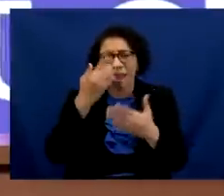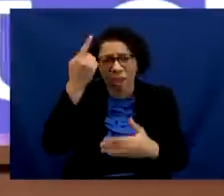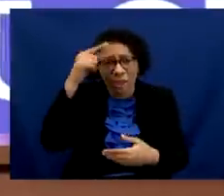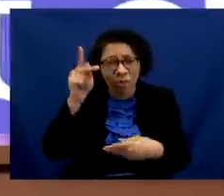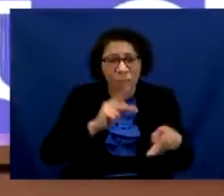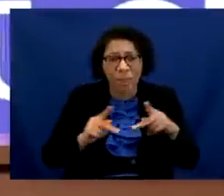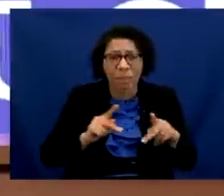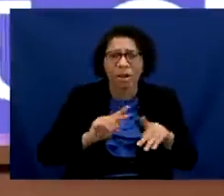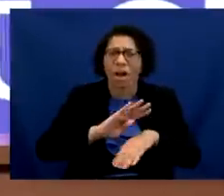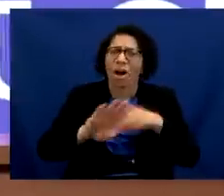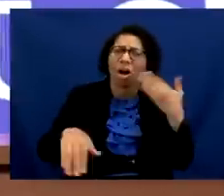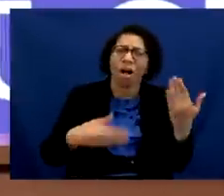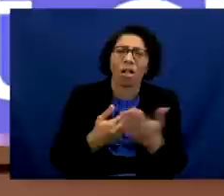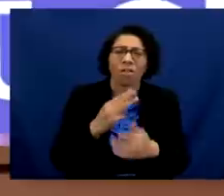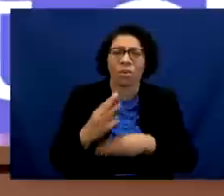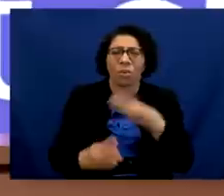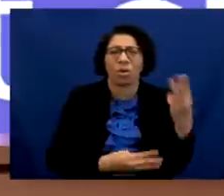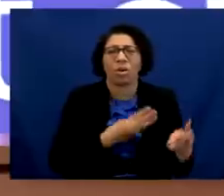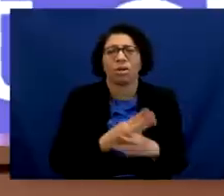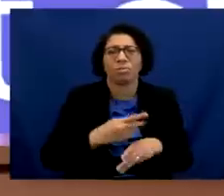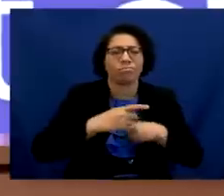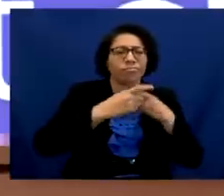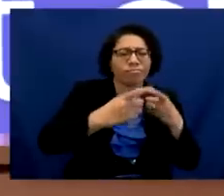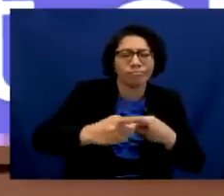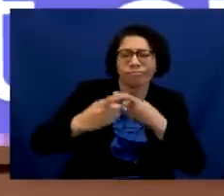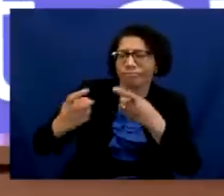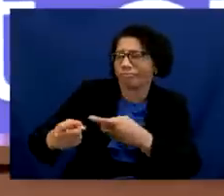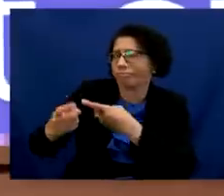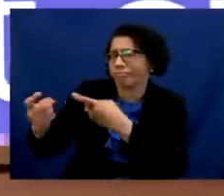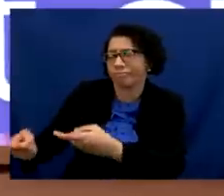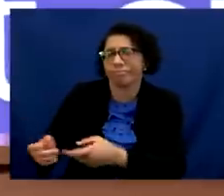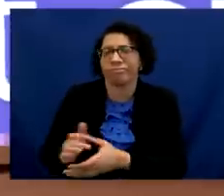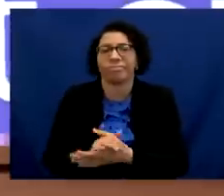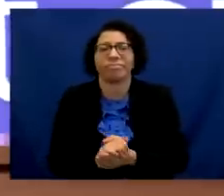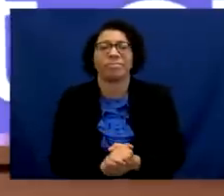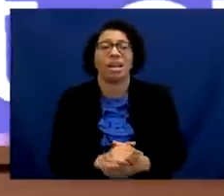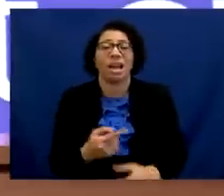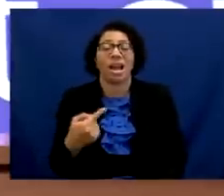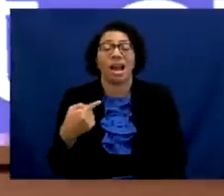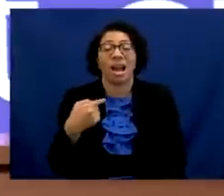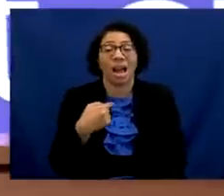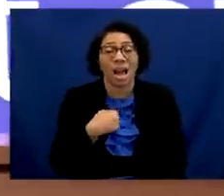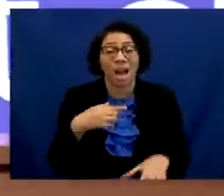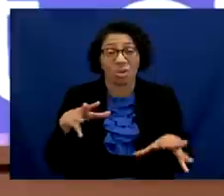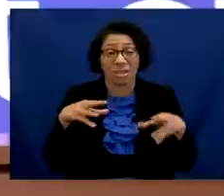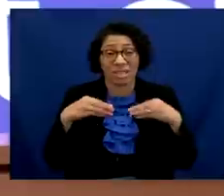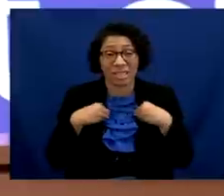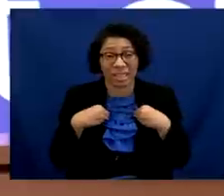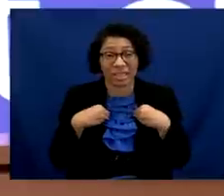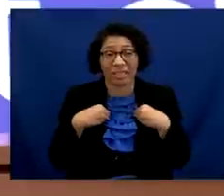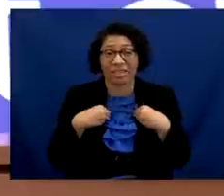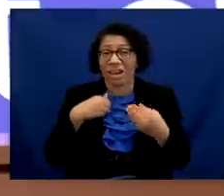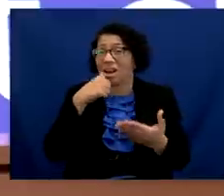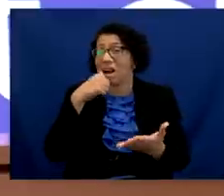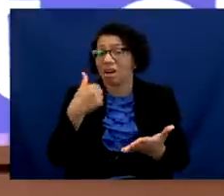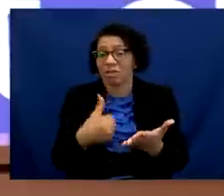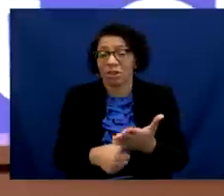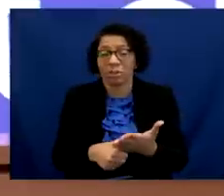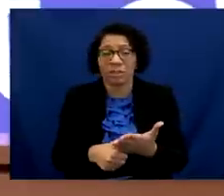Wheeler Avenue with regularity. As late as last night, I opened more envelopes from folk who are not members of our